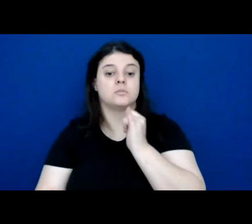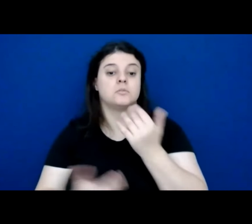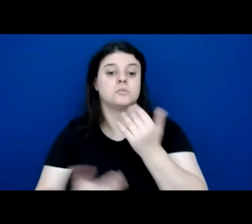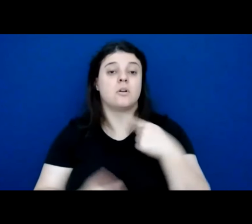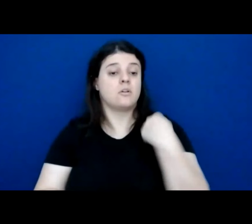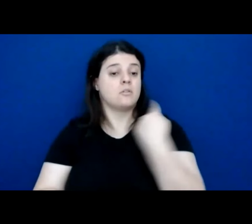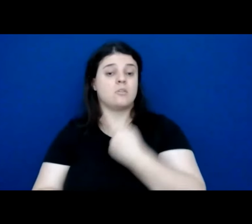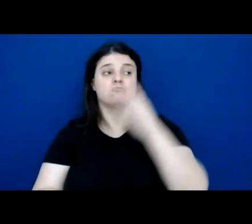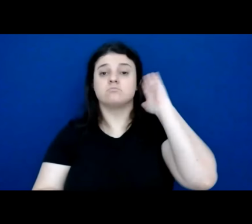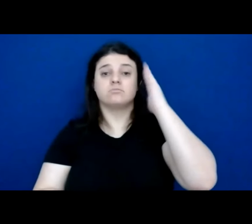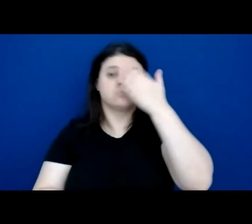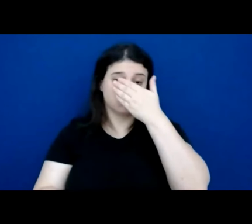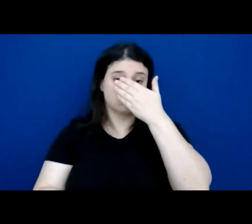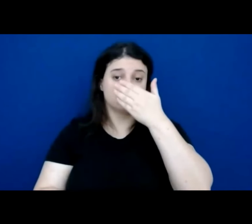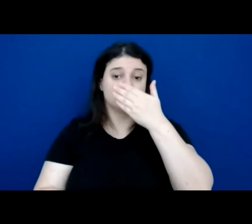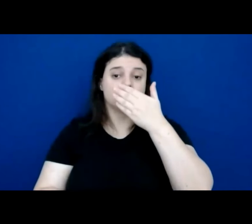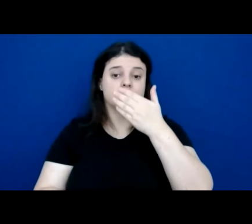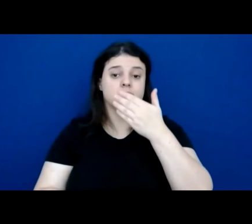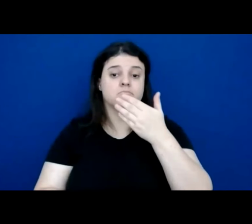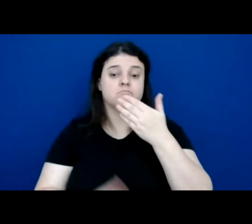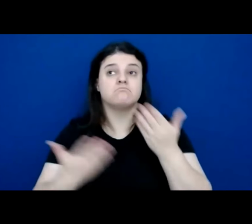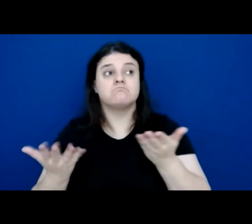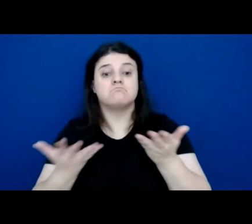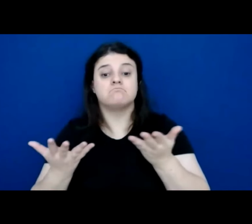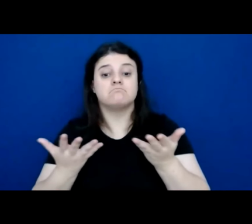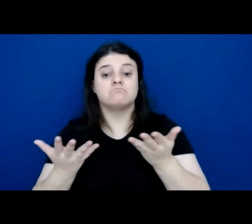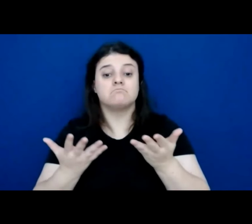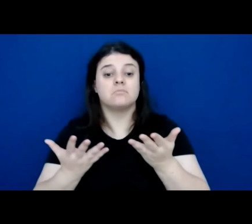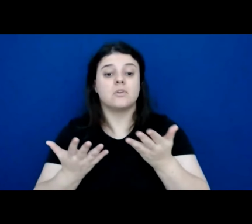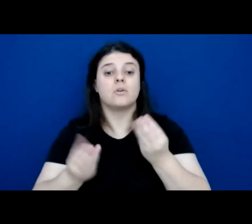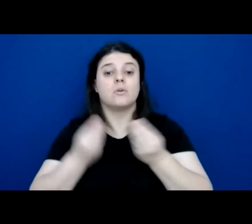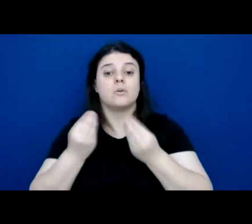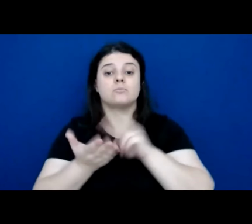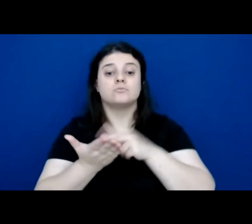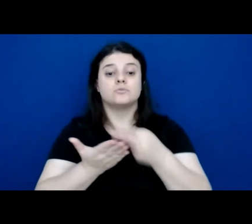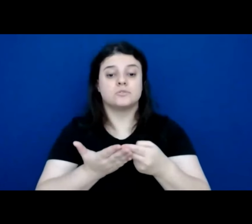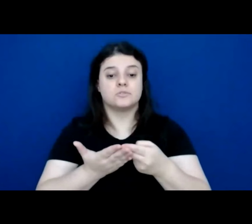deaf-blind people, and they started to sort of translate it.